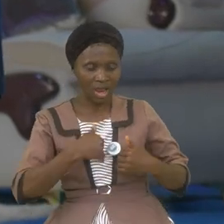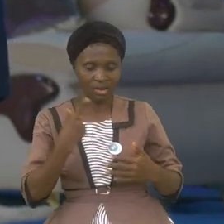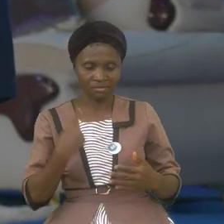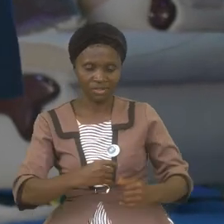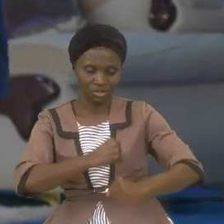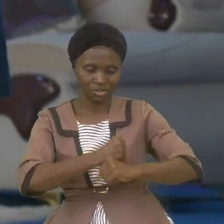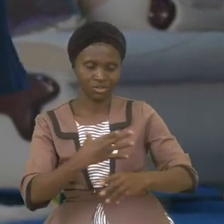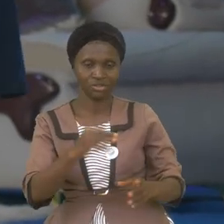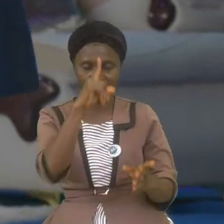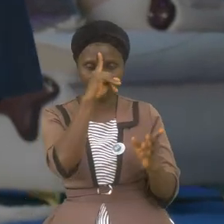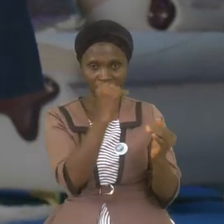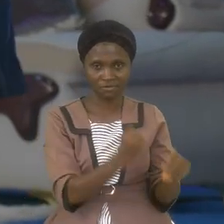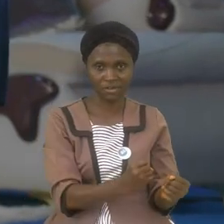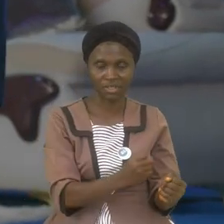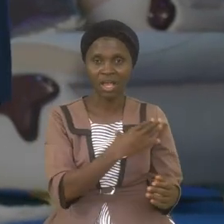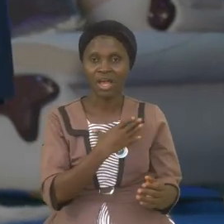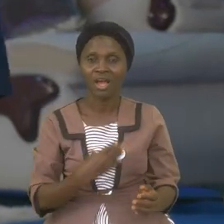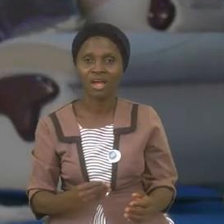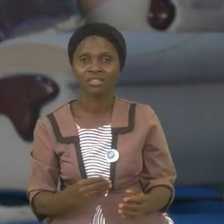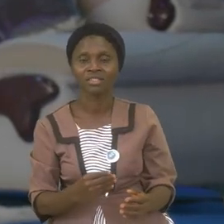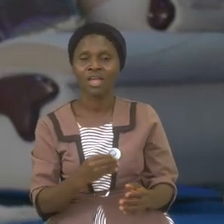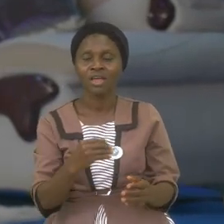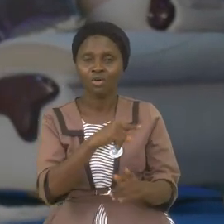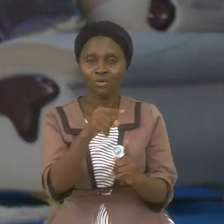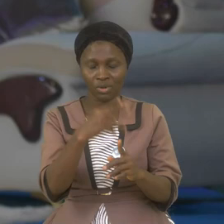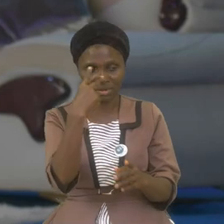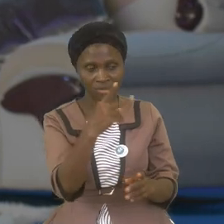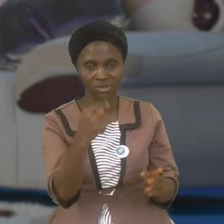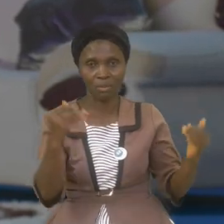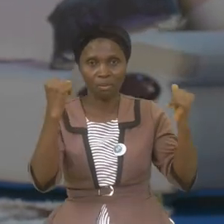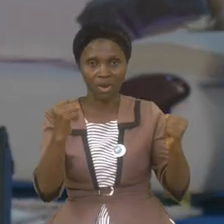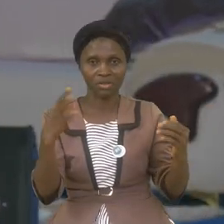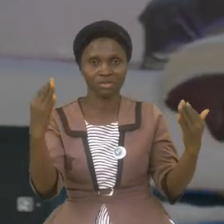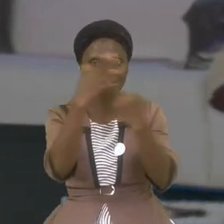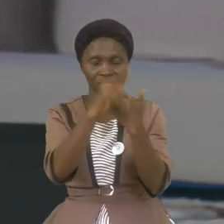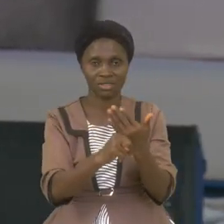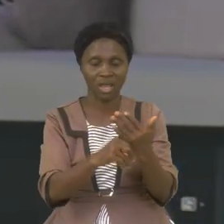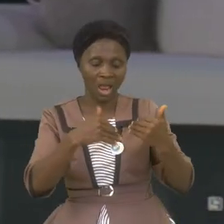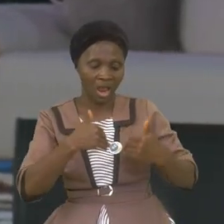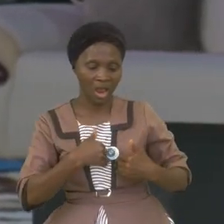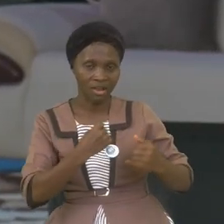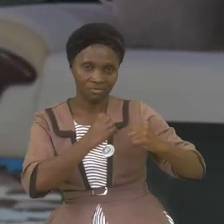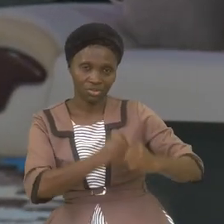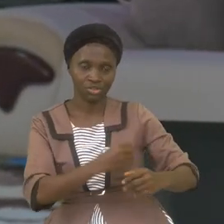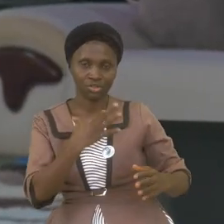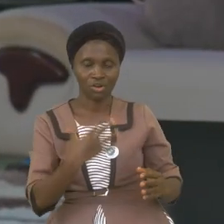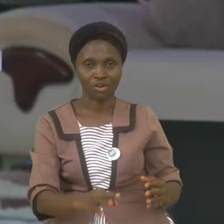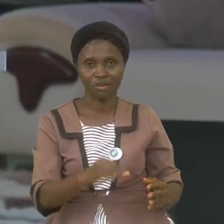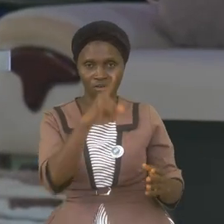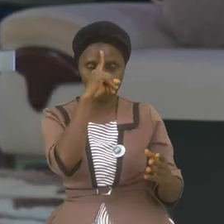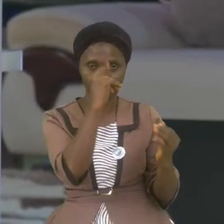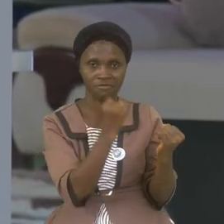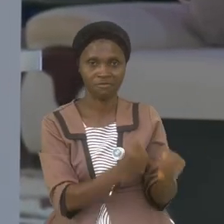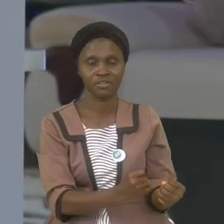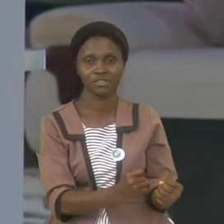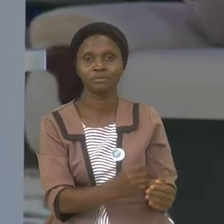the utterances of the powers of darkness, they're coming, he has the shield of faith. He has a dream that is destabilizing,